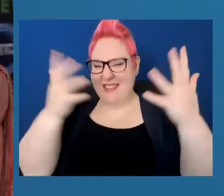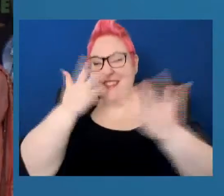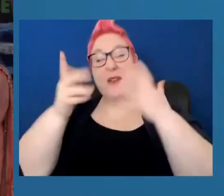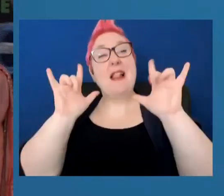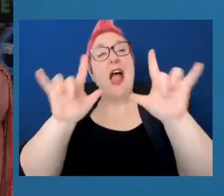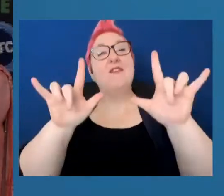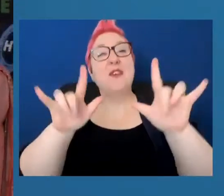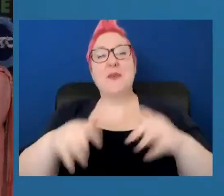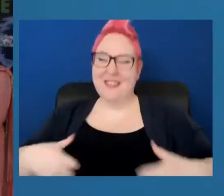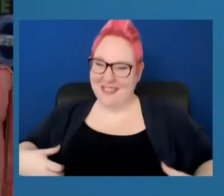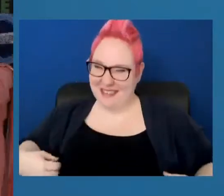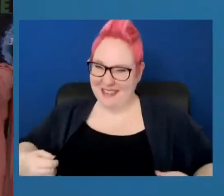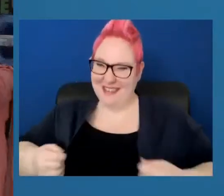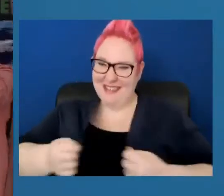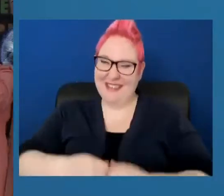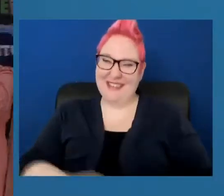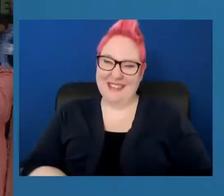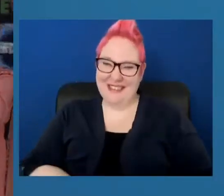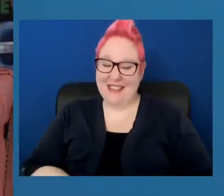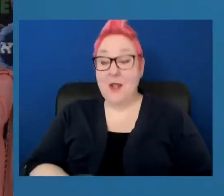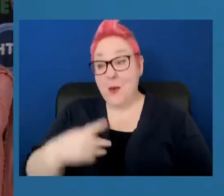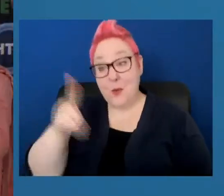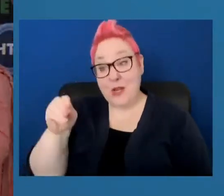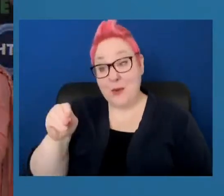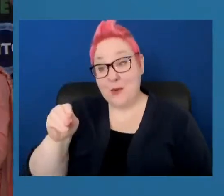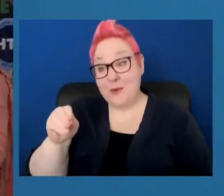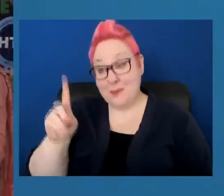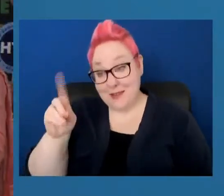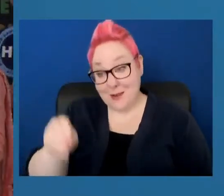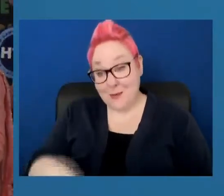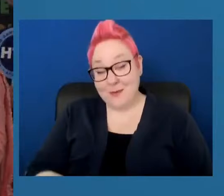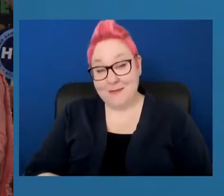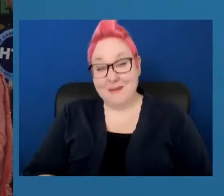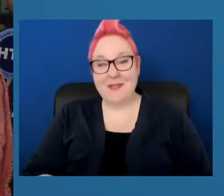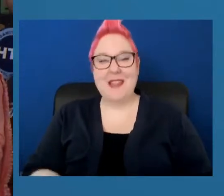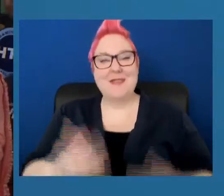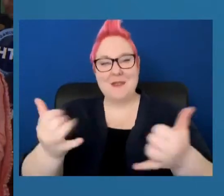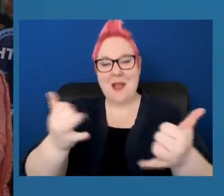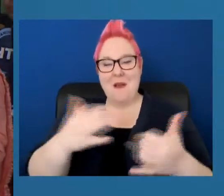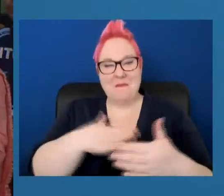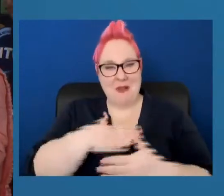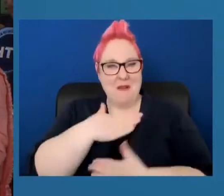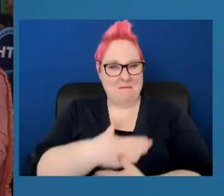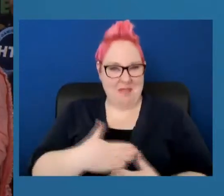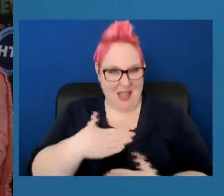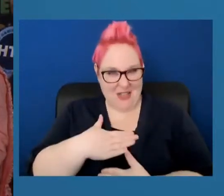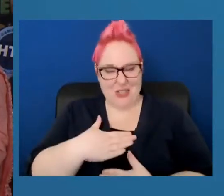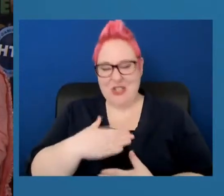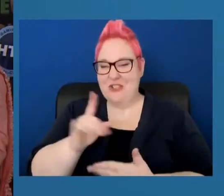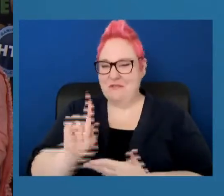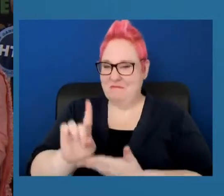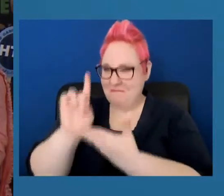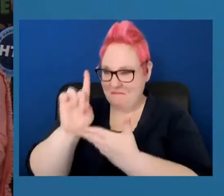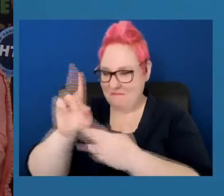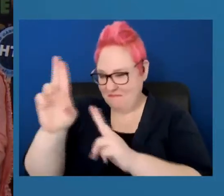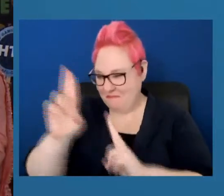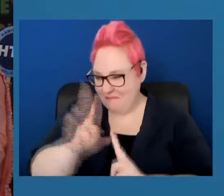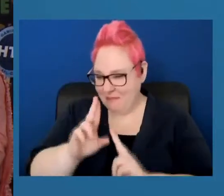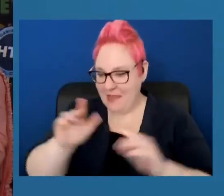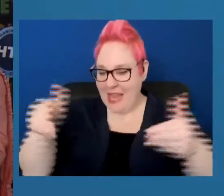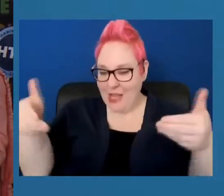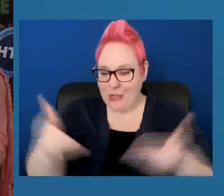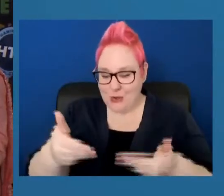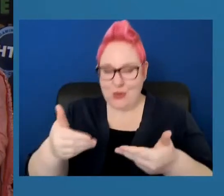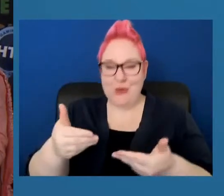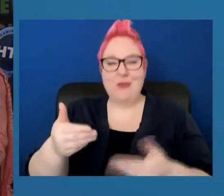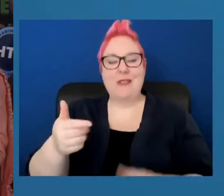So we do. And it is now my pleasure and my privilege to introduce someone who I